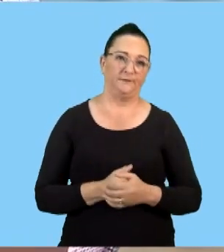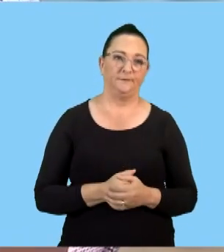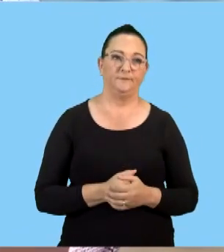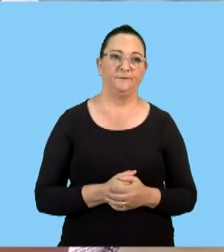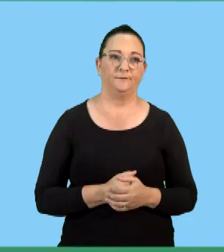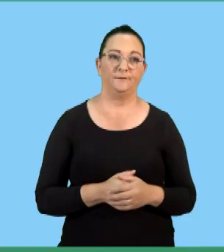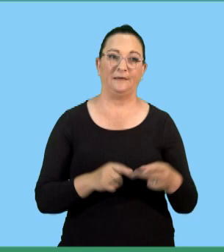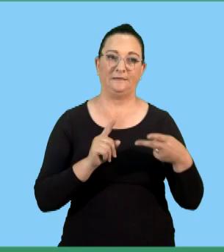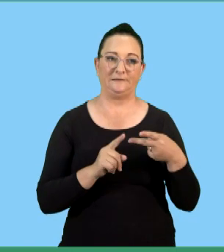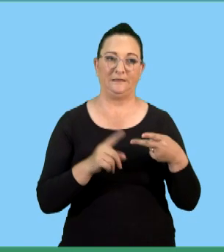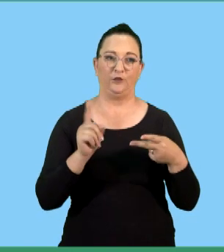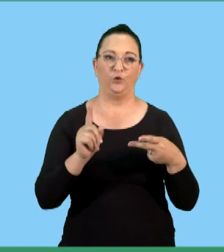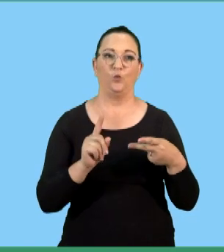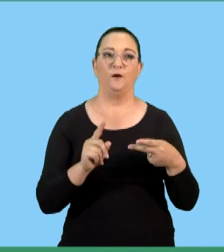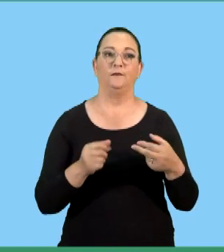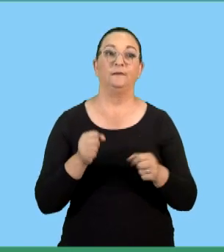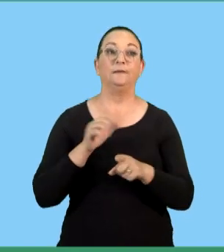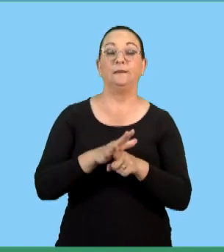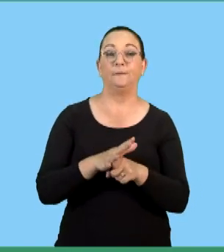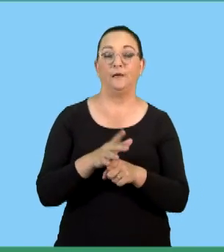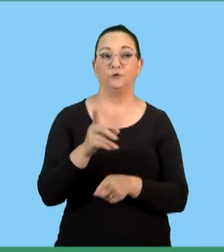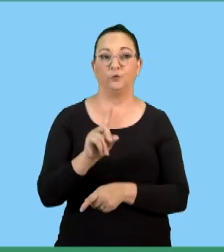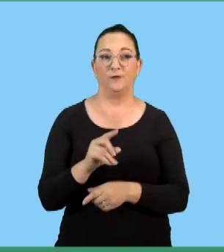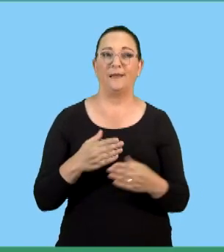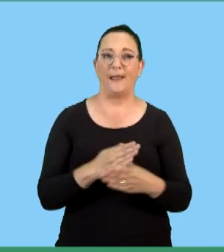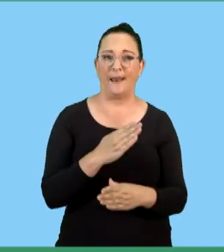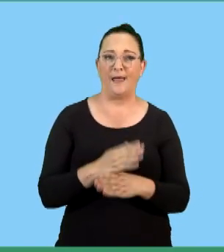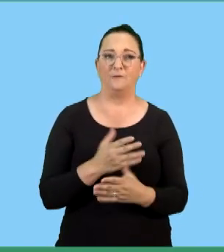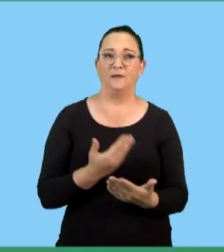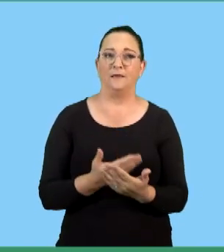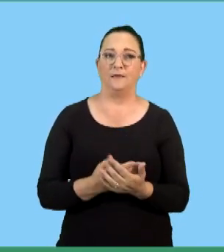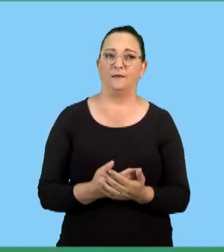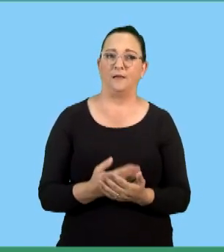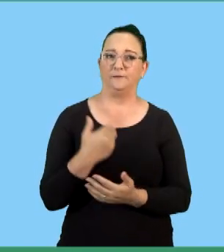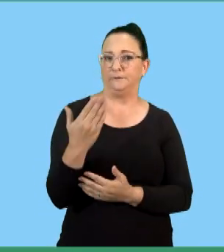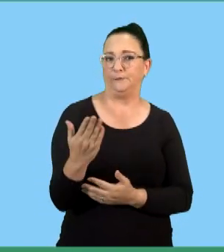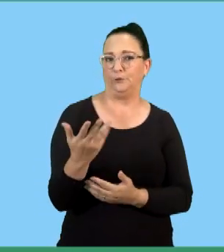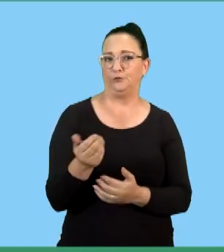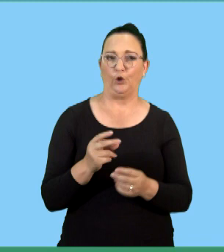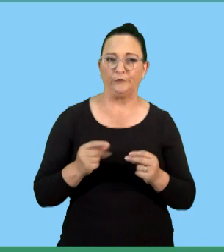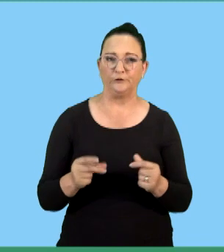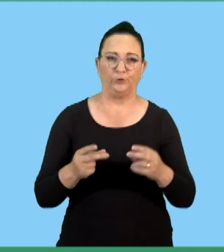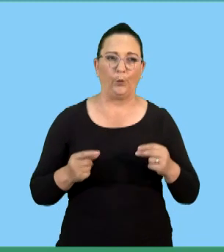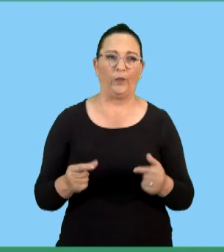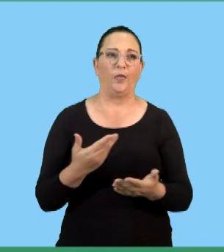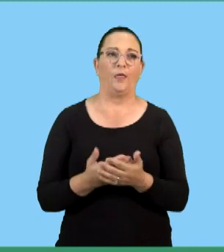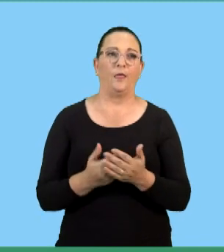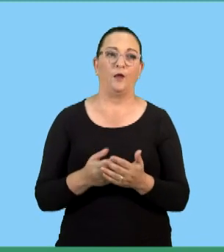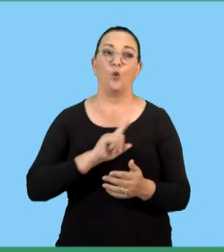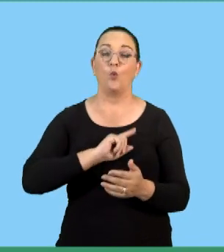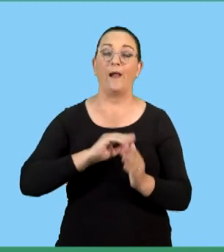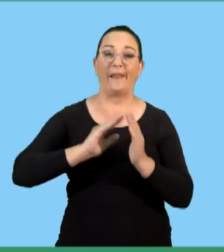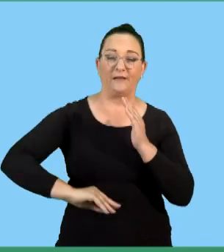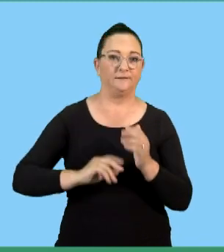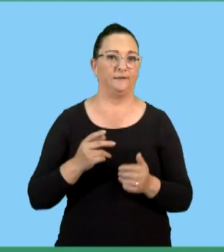then the second impact, labor disputes or conflicts are settled quicker and are less expensive.